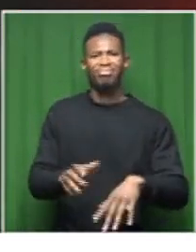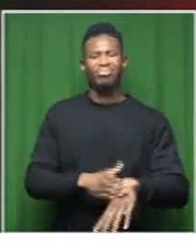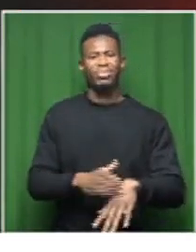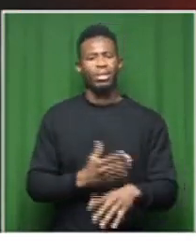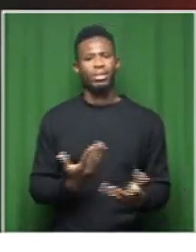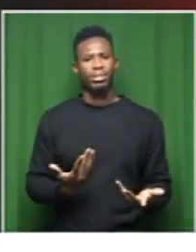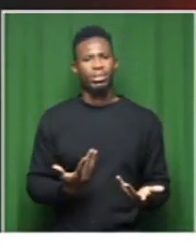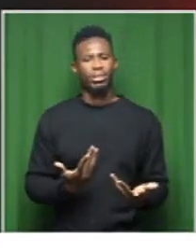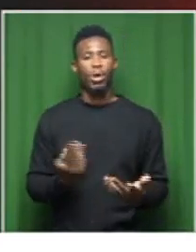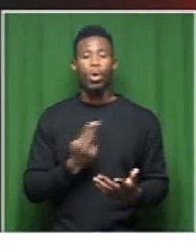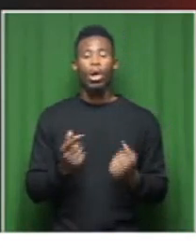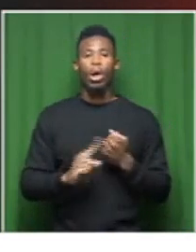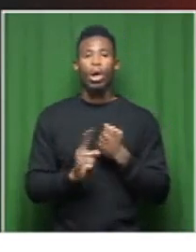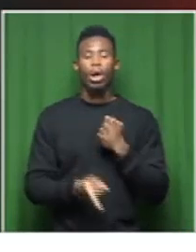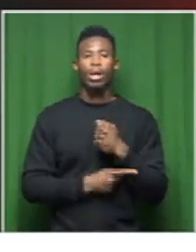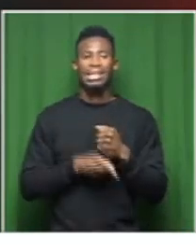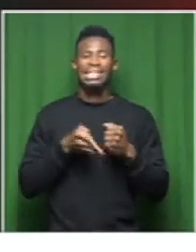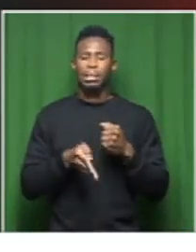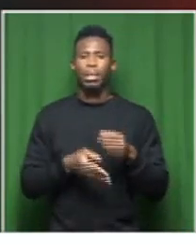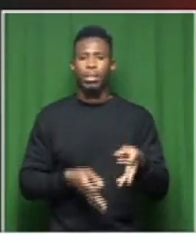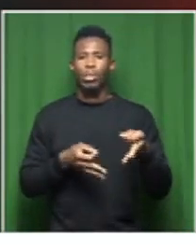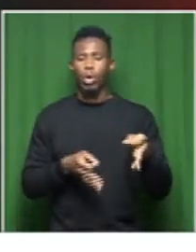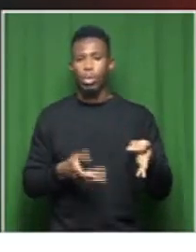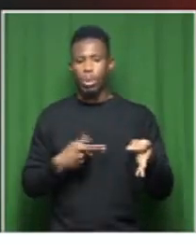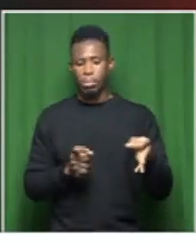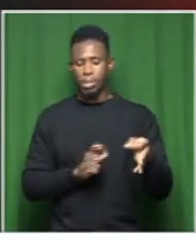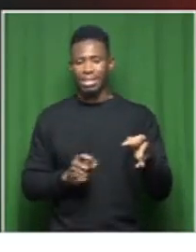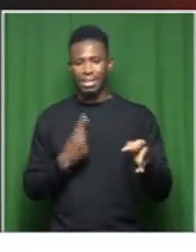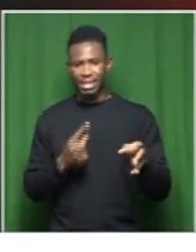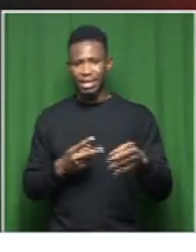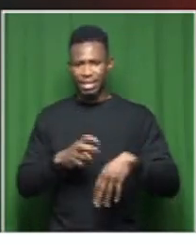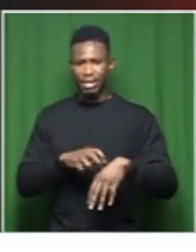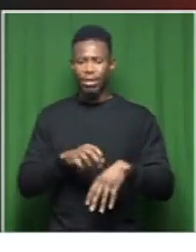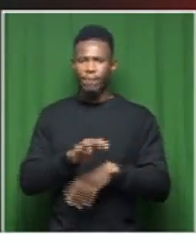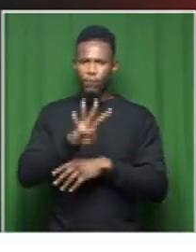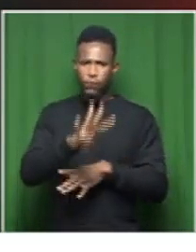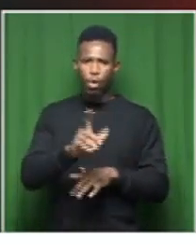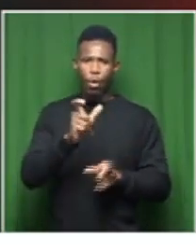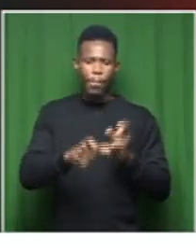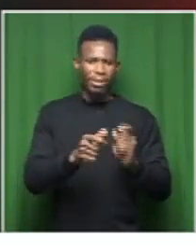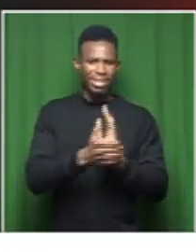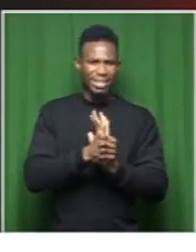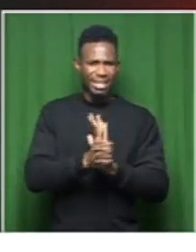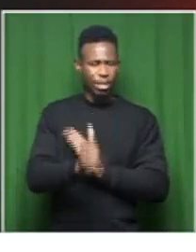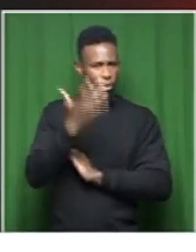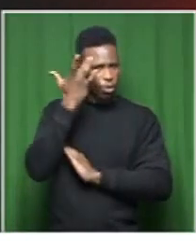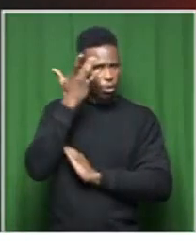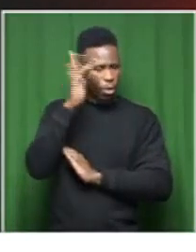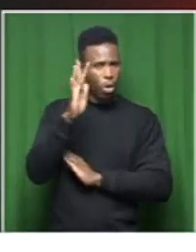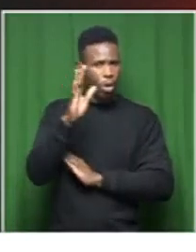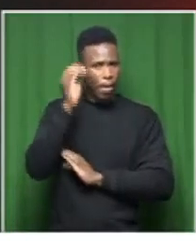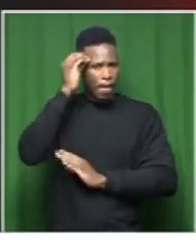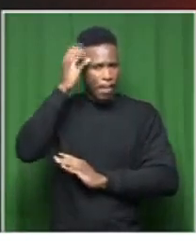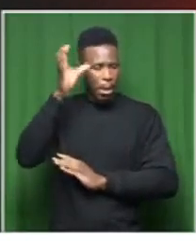And lastly, in the document, we have put that there must be 4 experts appointed by the Minister of Home Affairs on